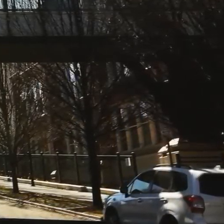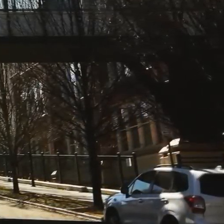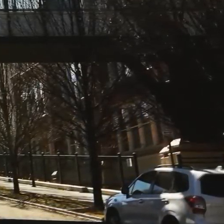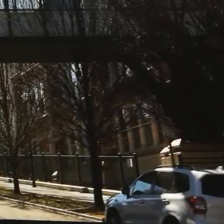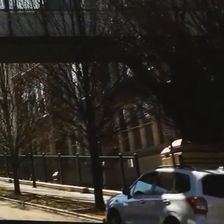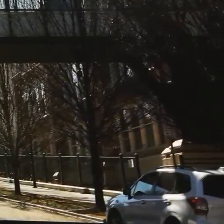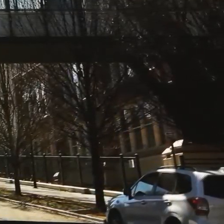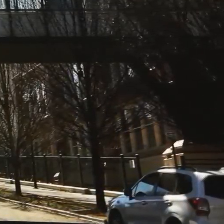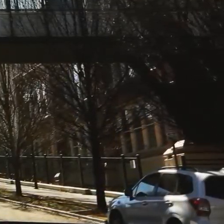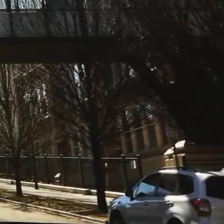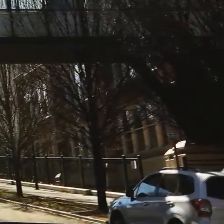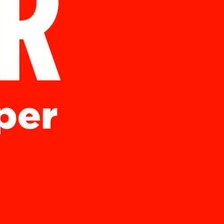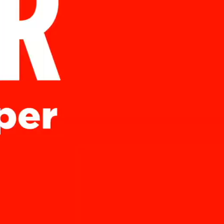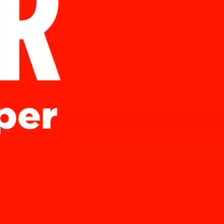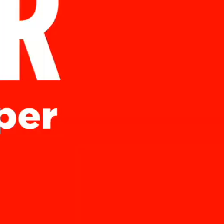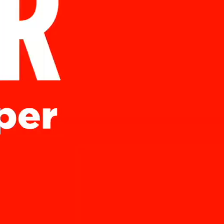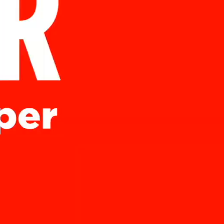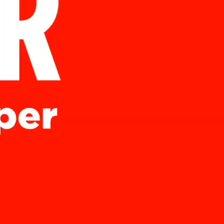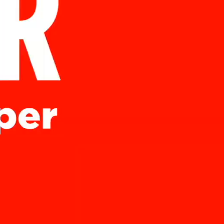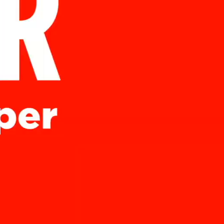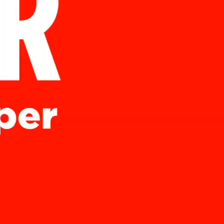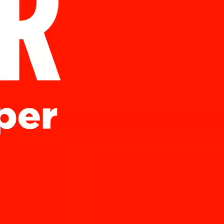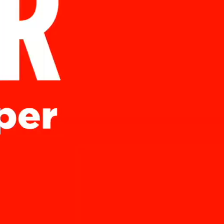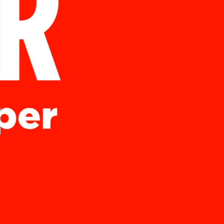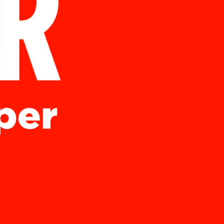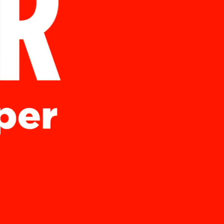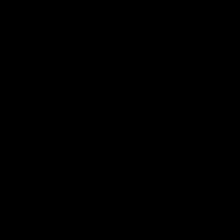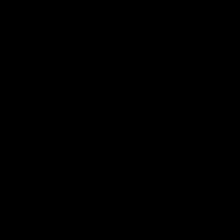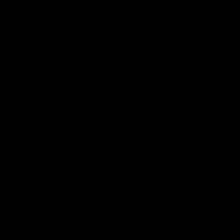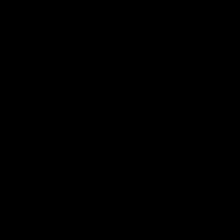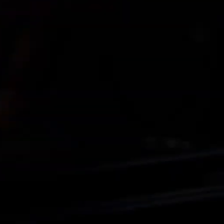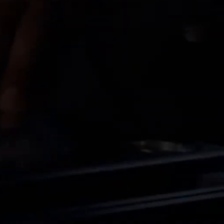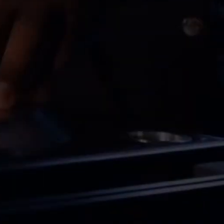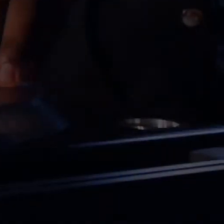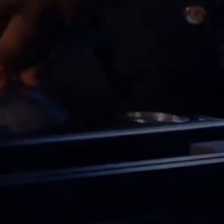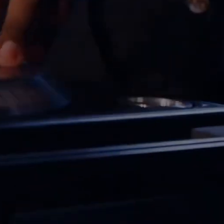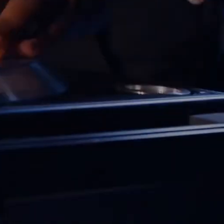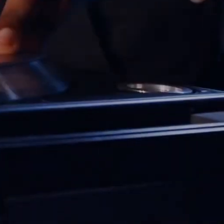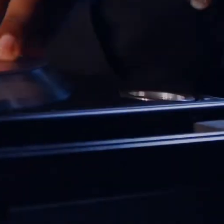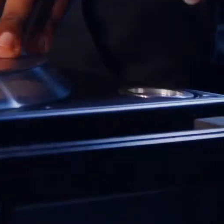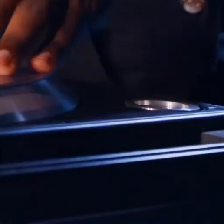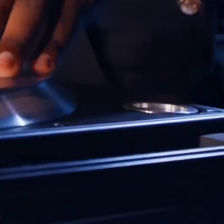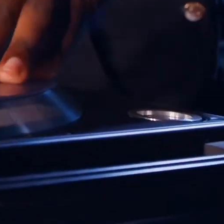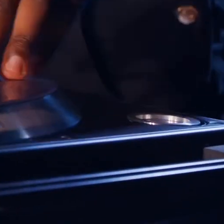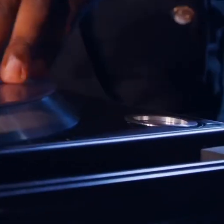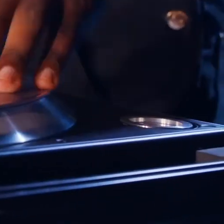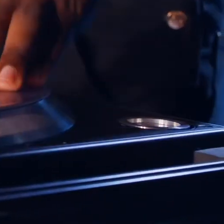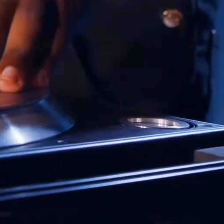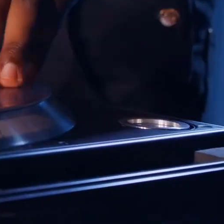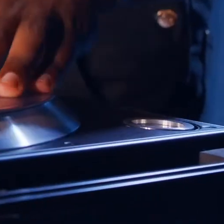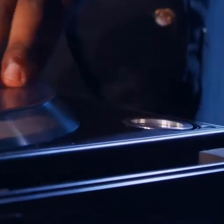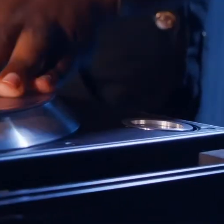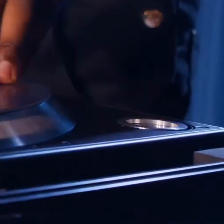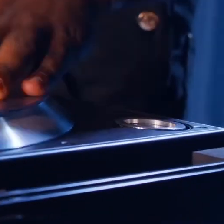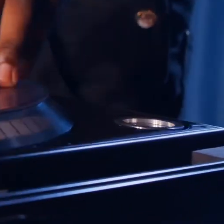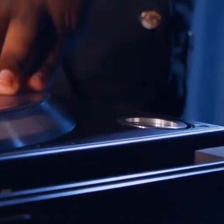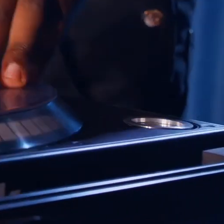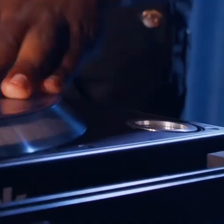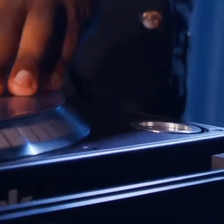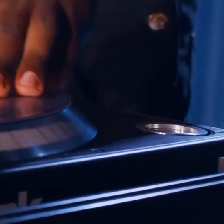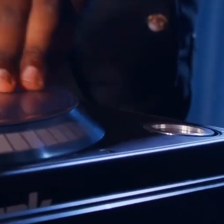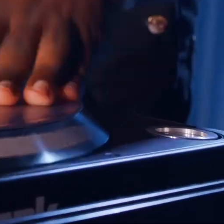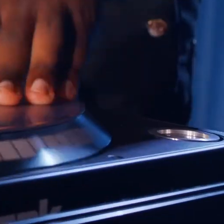none in between. Spokane, a gilded carriage passing by peasants bathing in the very river they shat in.